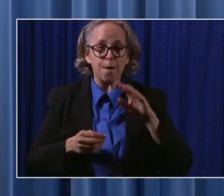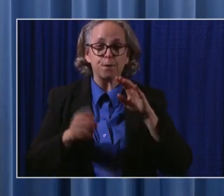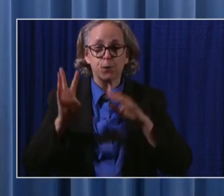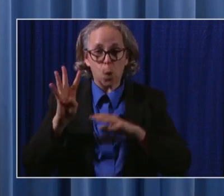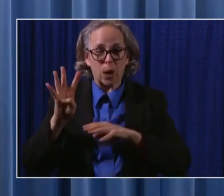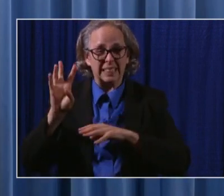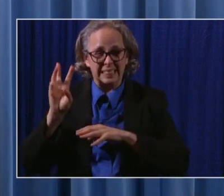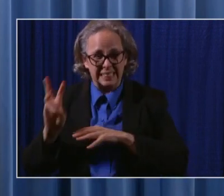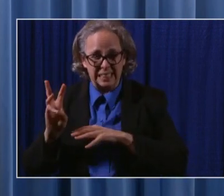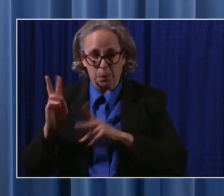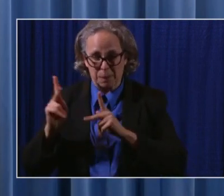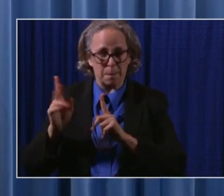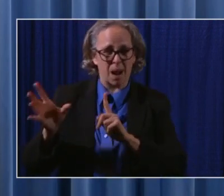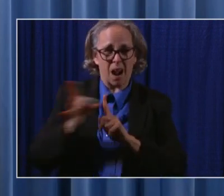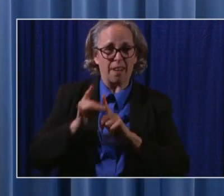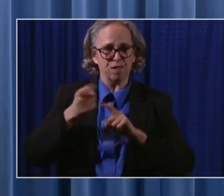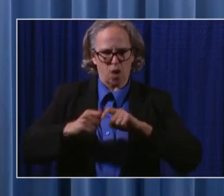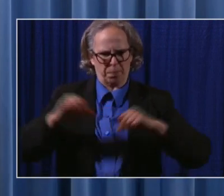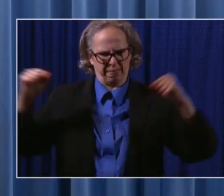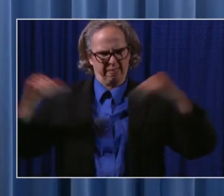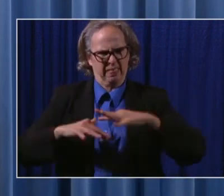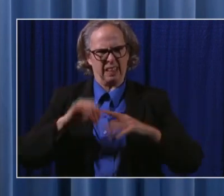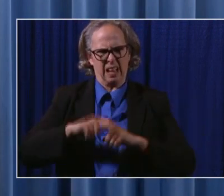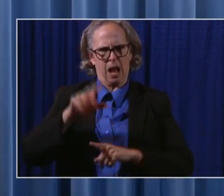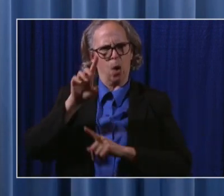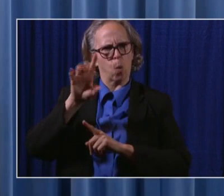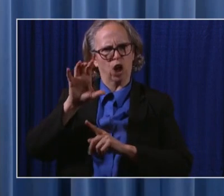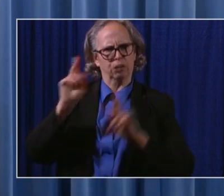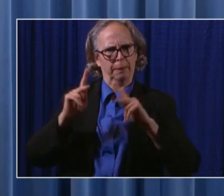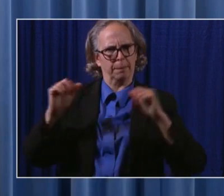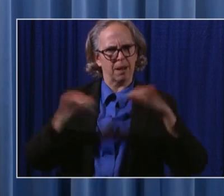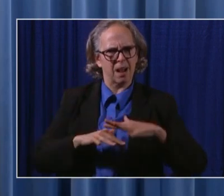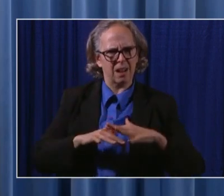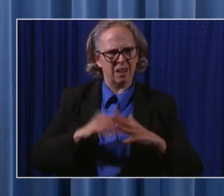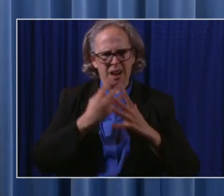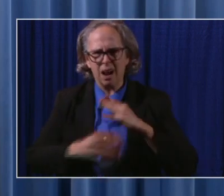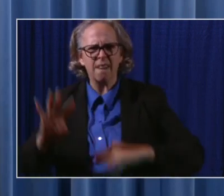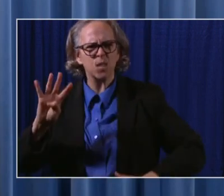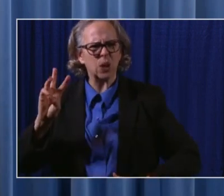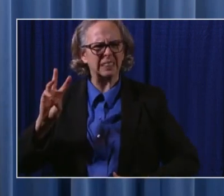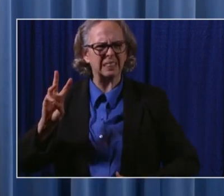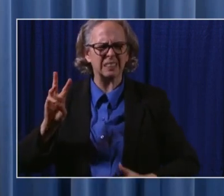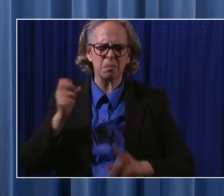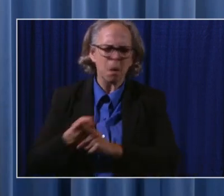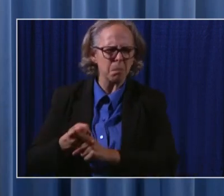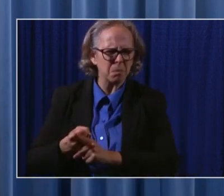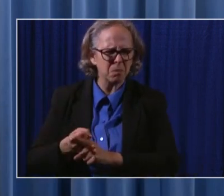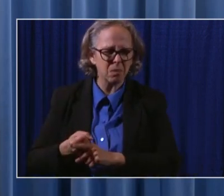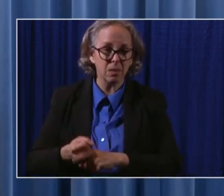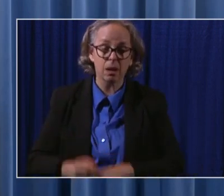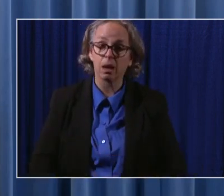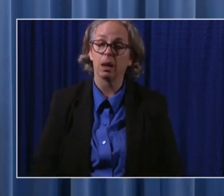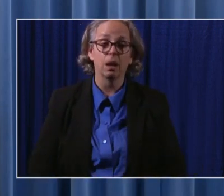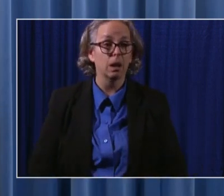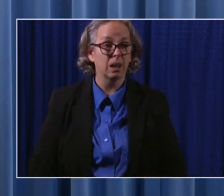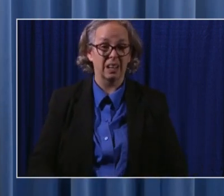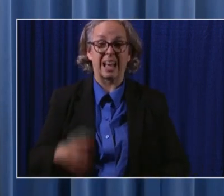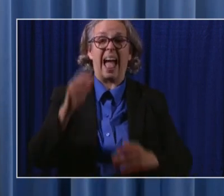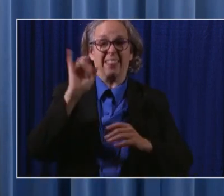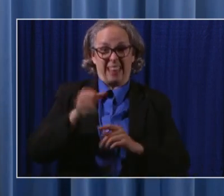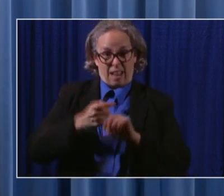attended the fundraiser. 11 cases are people who gave the illness, who they gave the illness